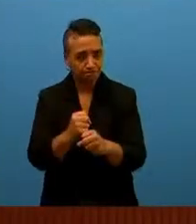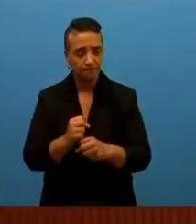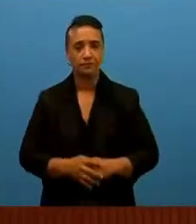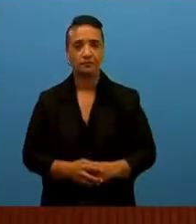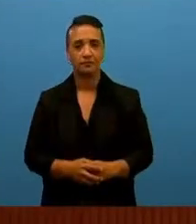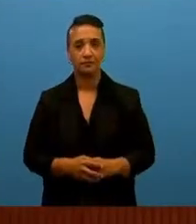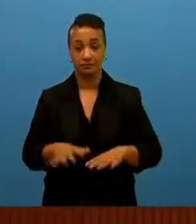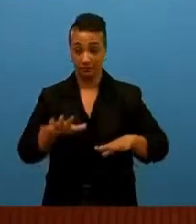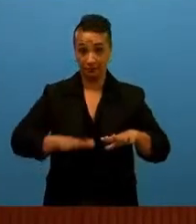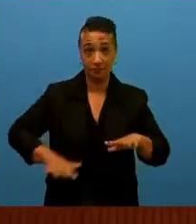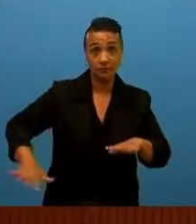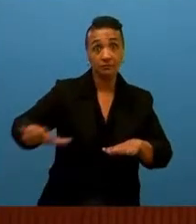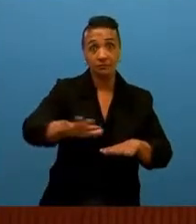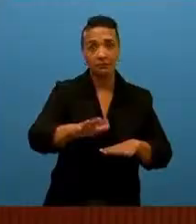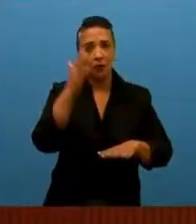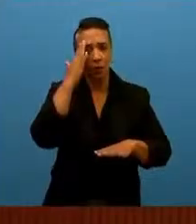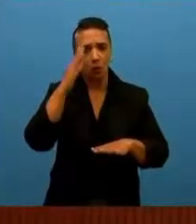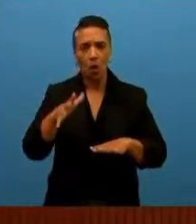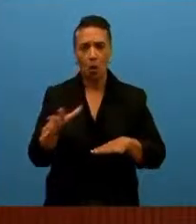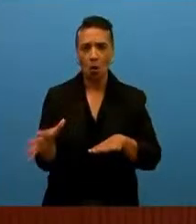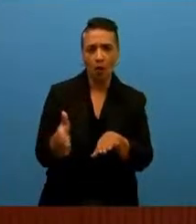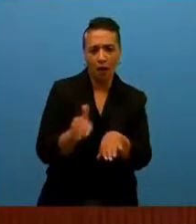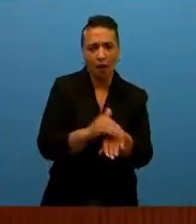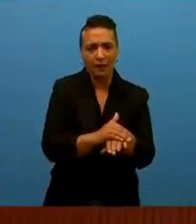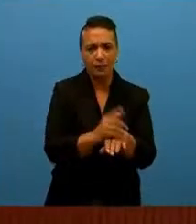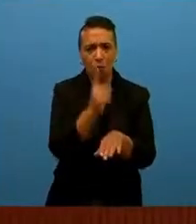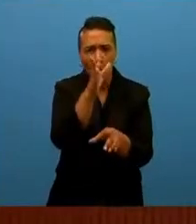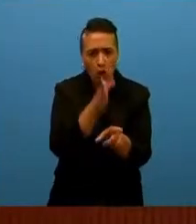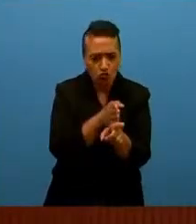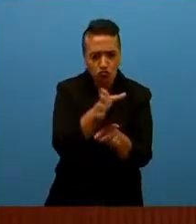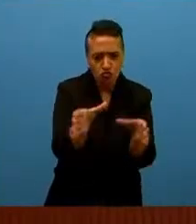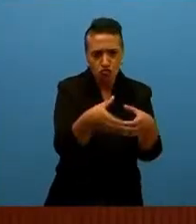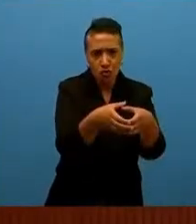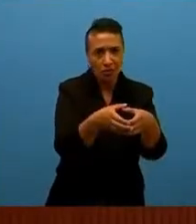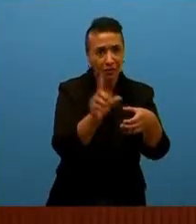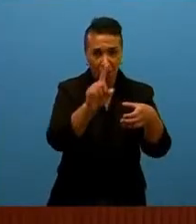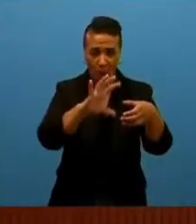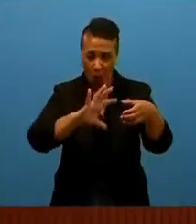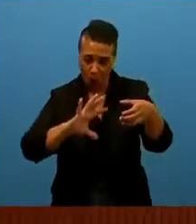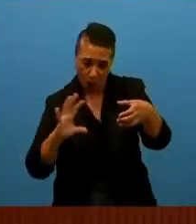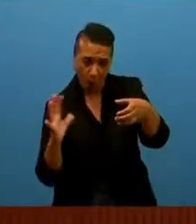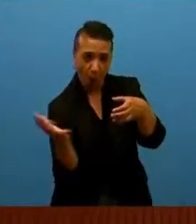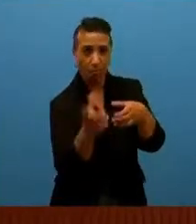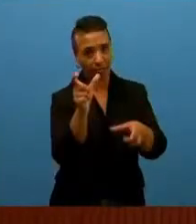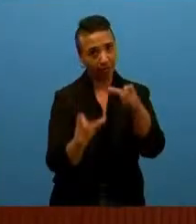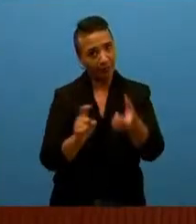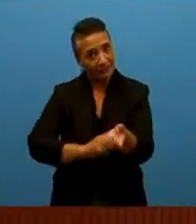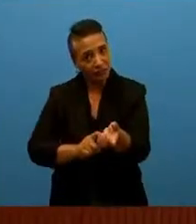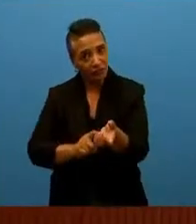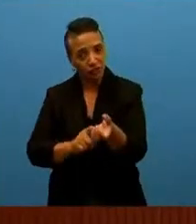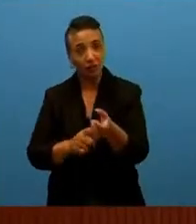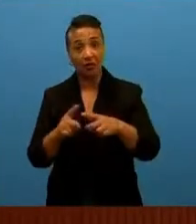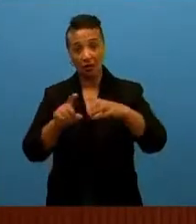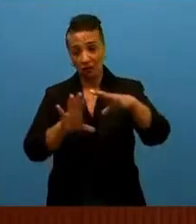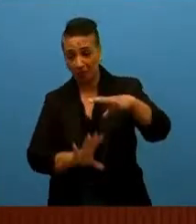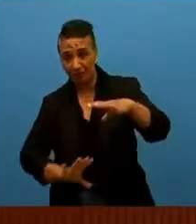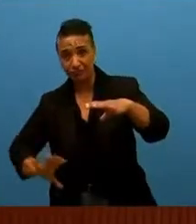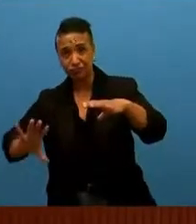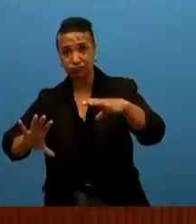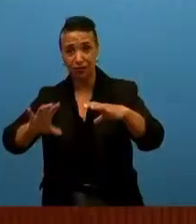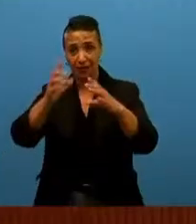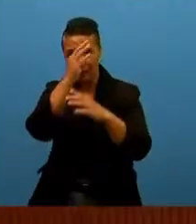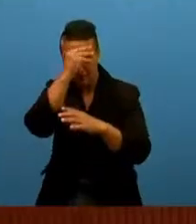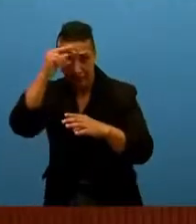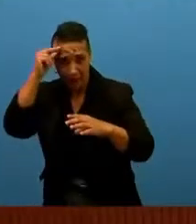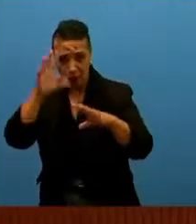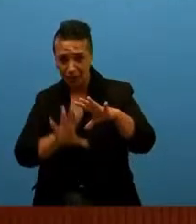of any experts or any one region. It belongs to all Indigenous peoples, from the Arctic to the Amazon, from